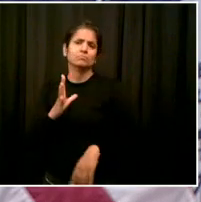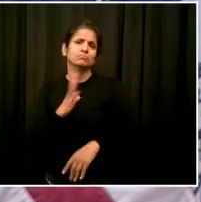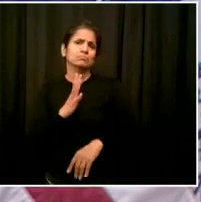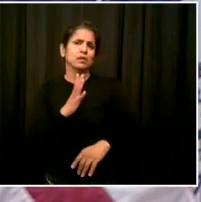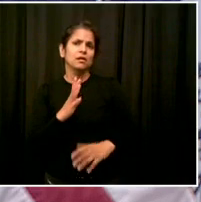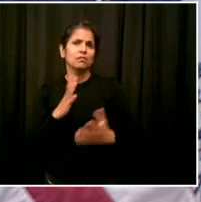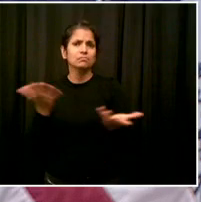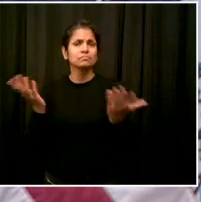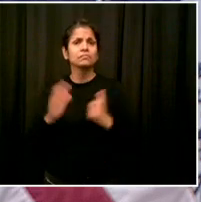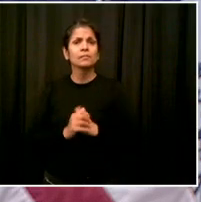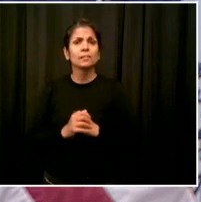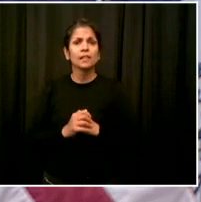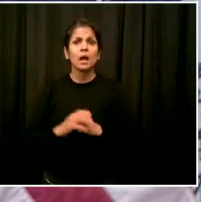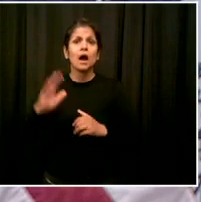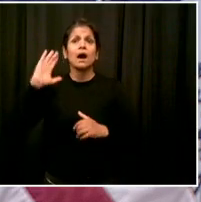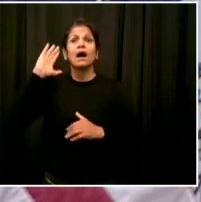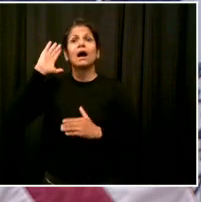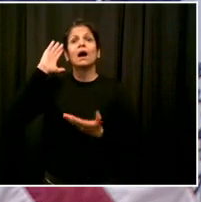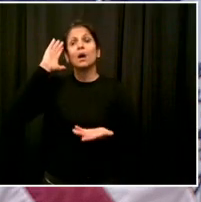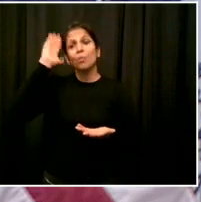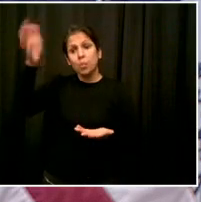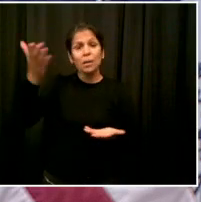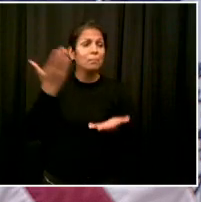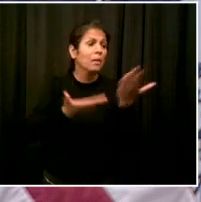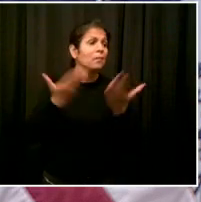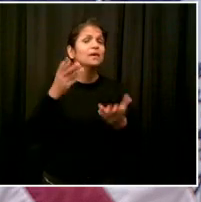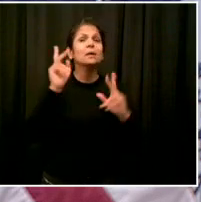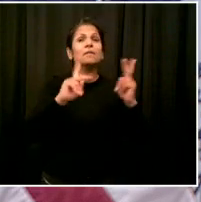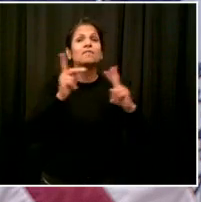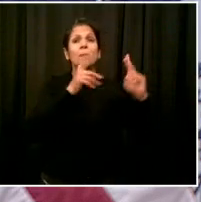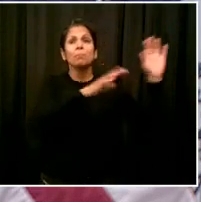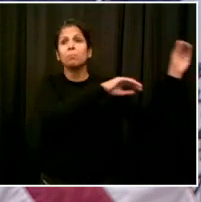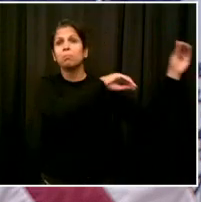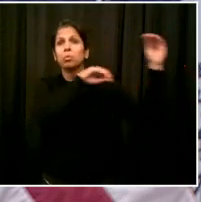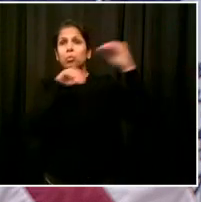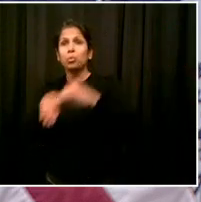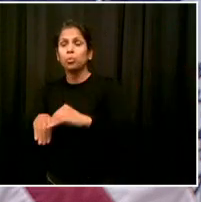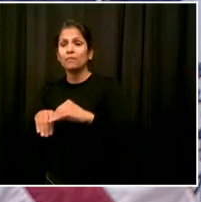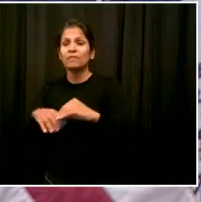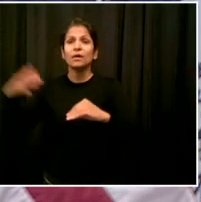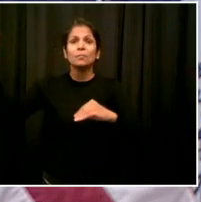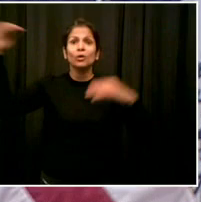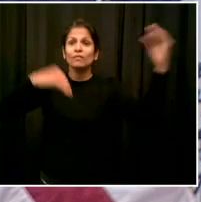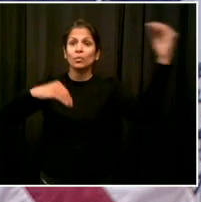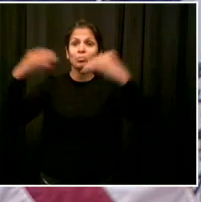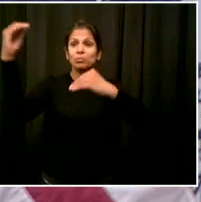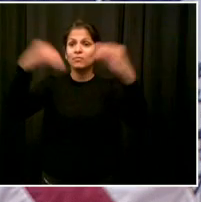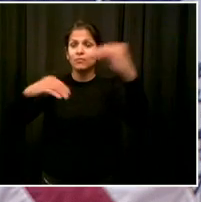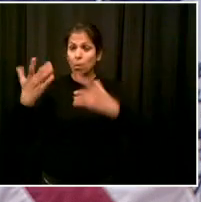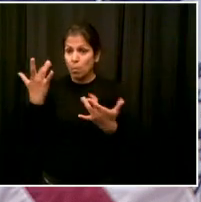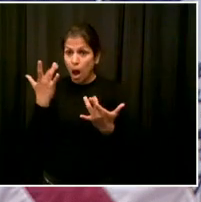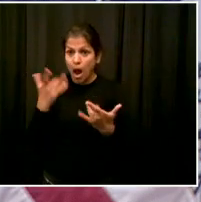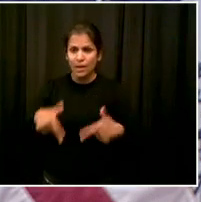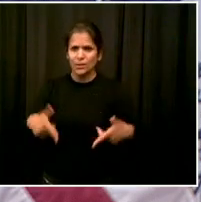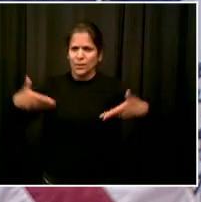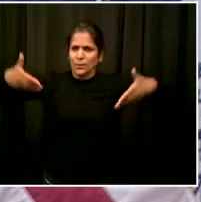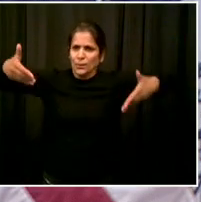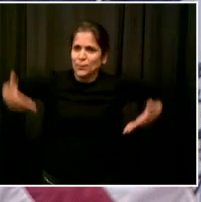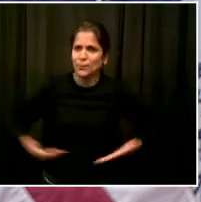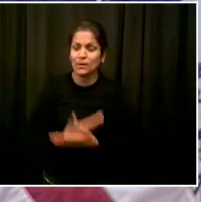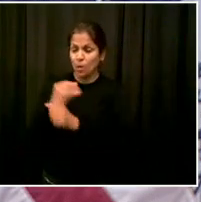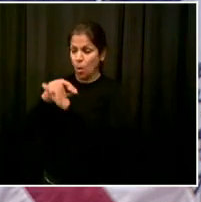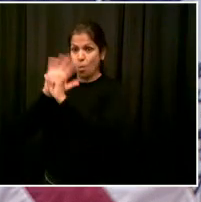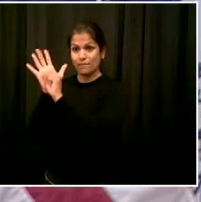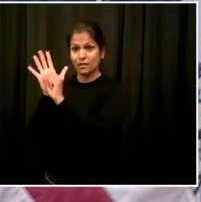very telling to me, one little vignette, but very meaningful. You know, when Charlene and I went to Melba's restaurant in Harlem, if you looked at